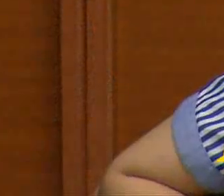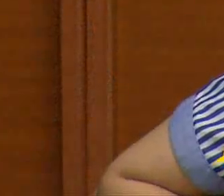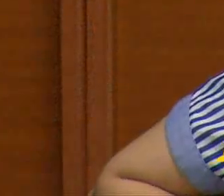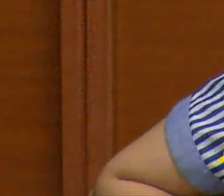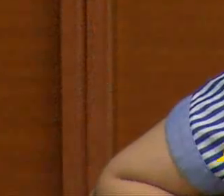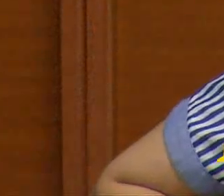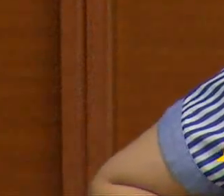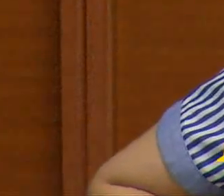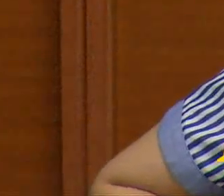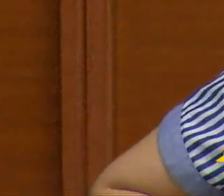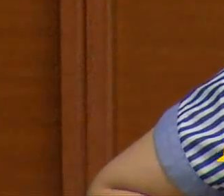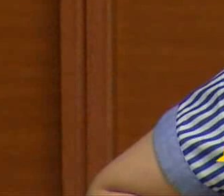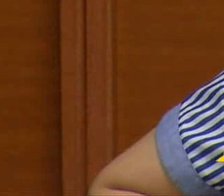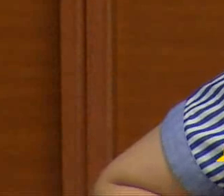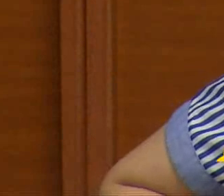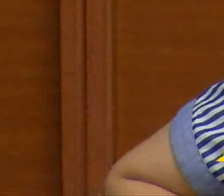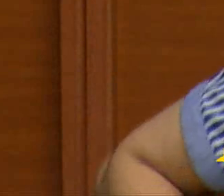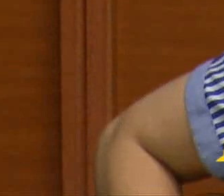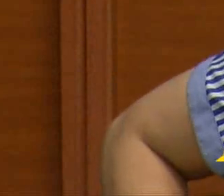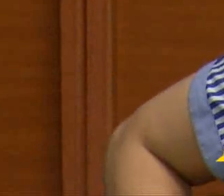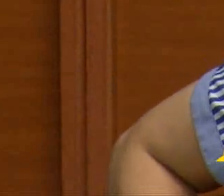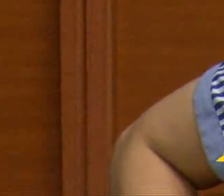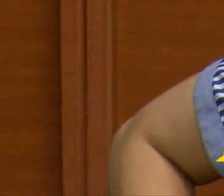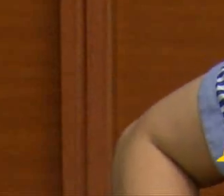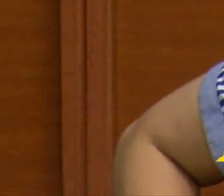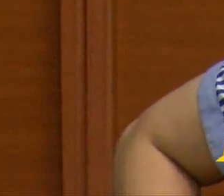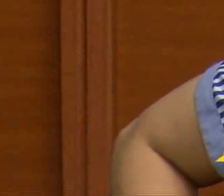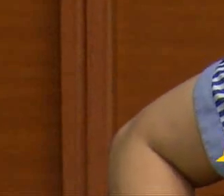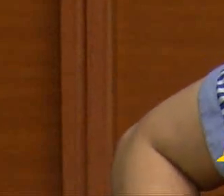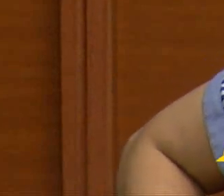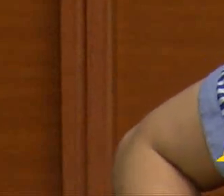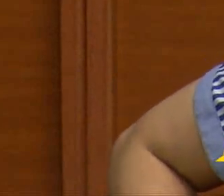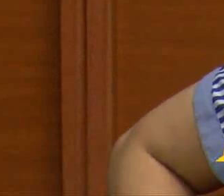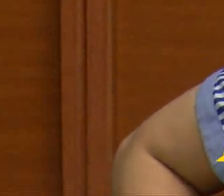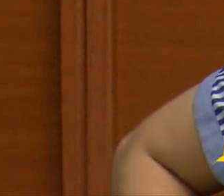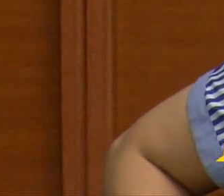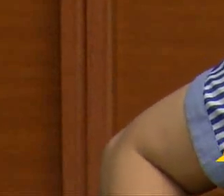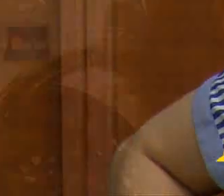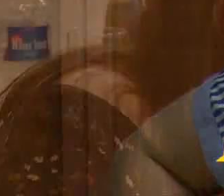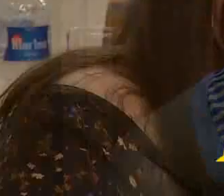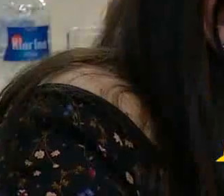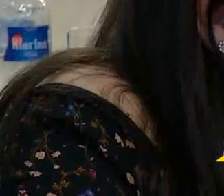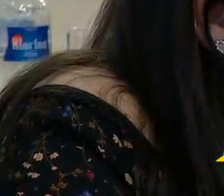when I leave this world.